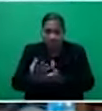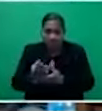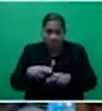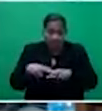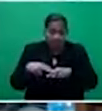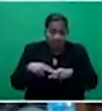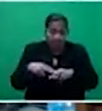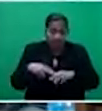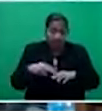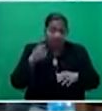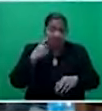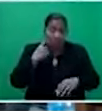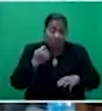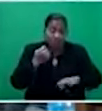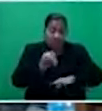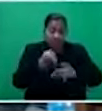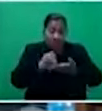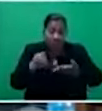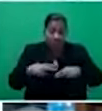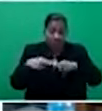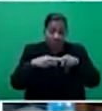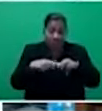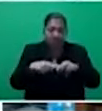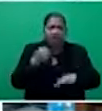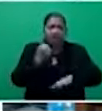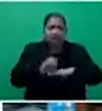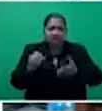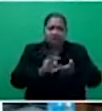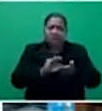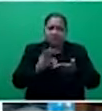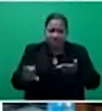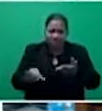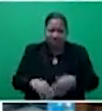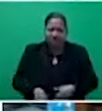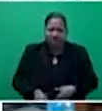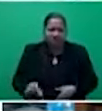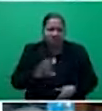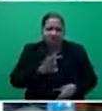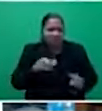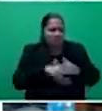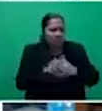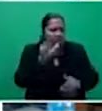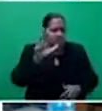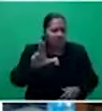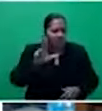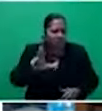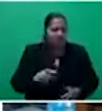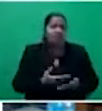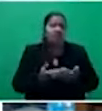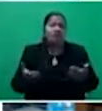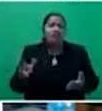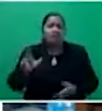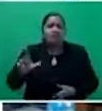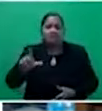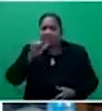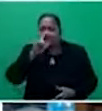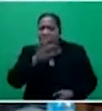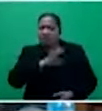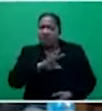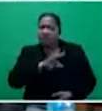And, of course, Water Authority of Fiji is not in Laos. So, how will the Laoan people benefit from